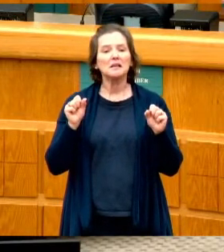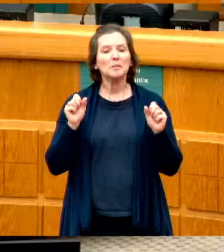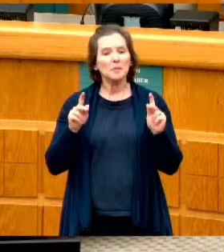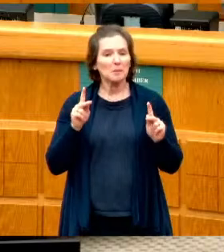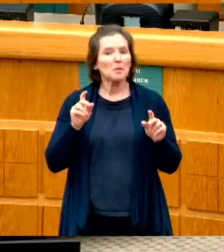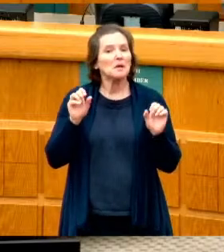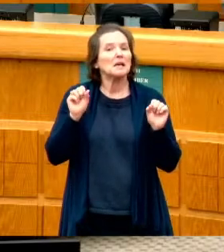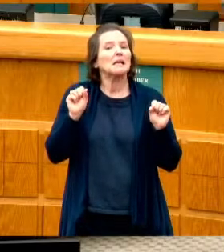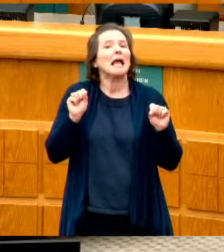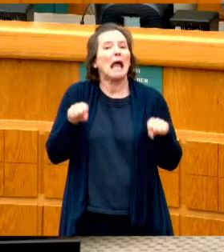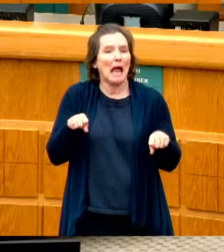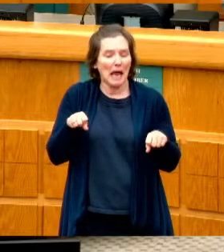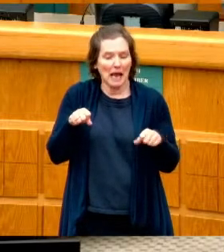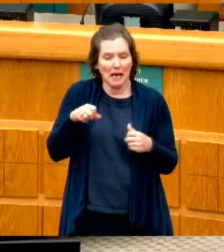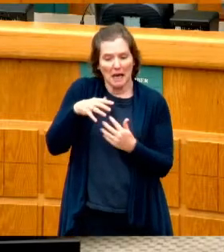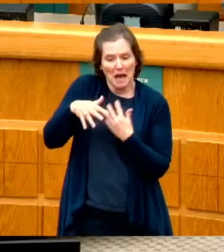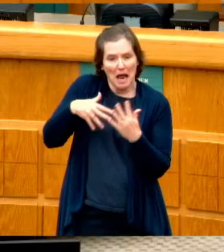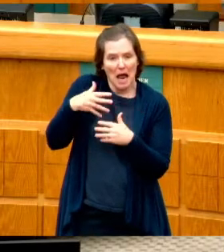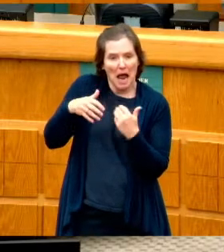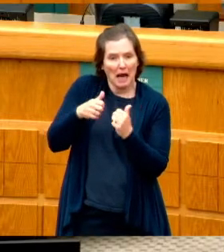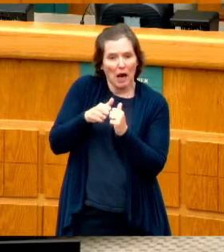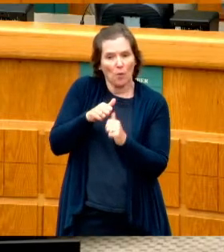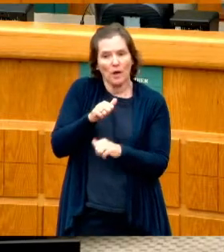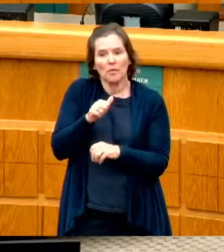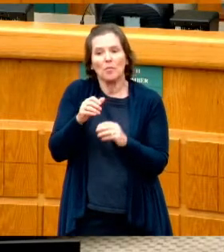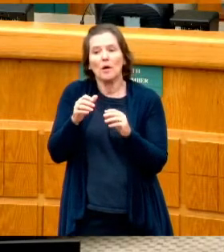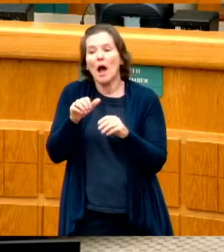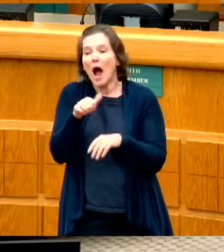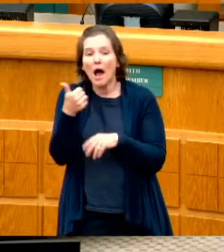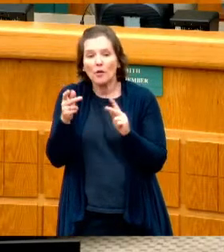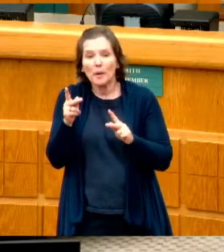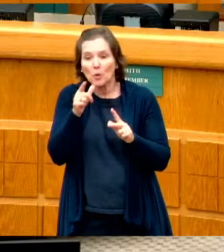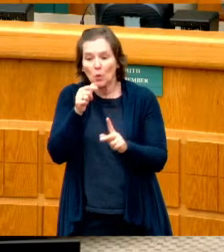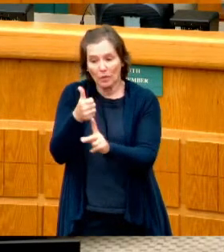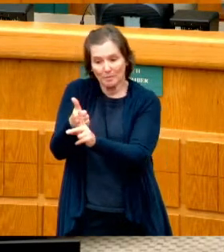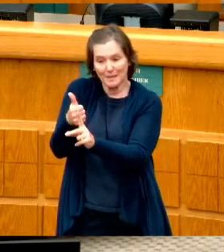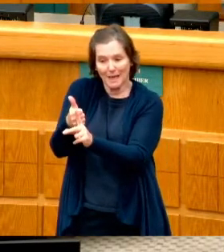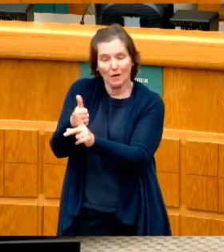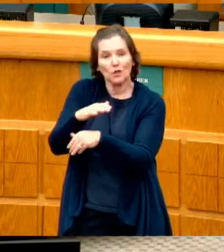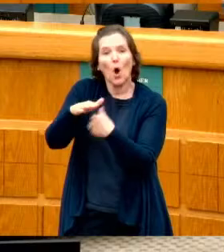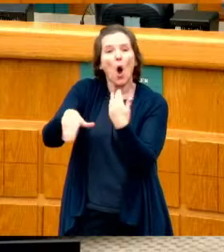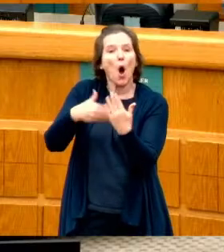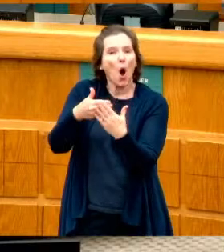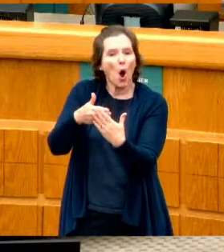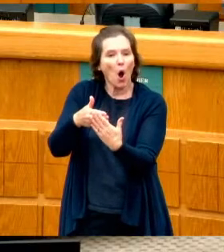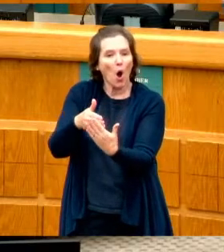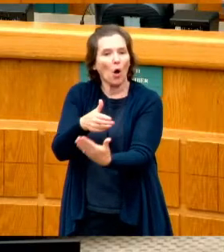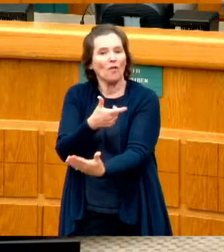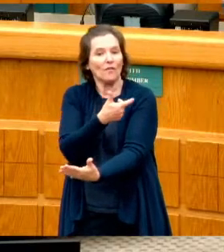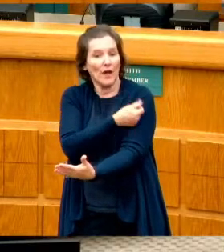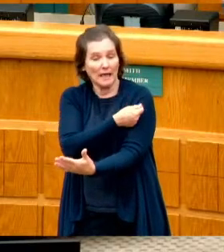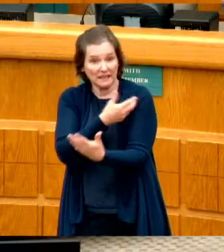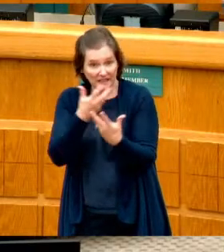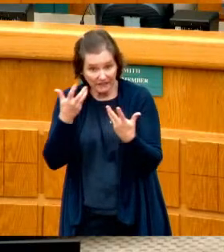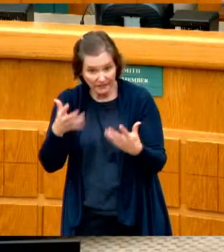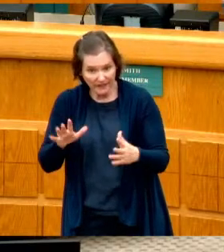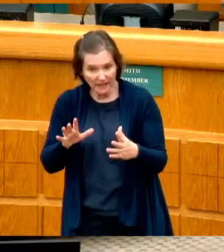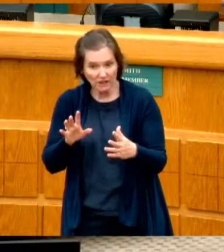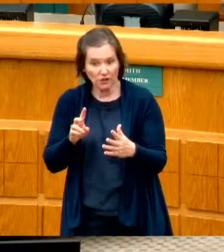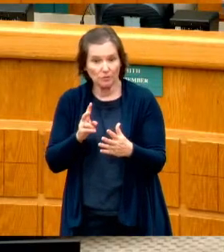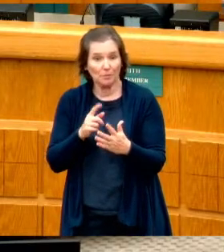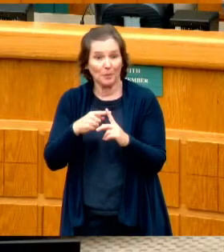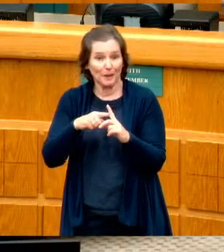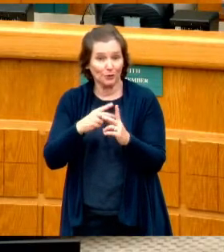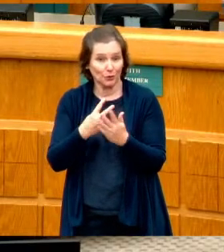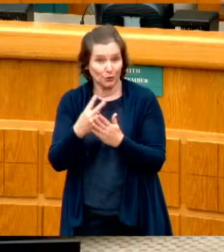close quarters with other fully vaccinated individuals without wearing a mask. It basically